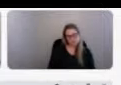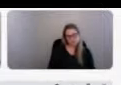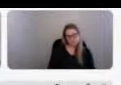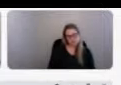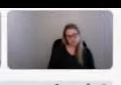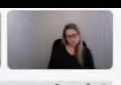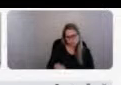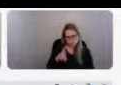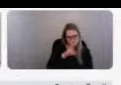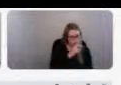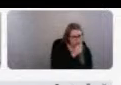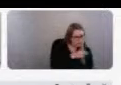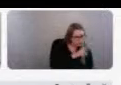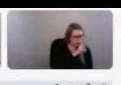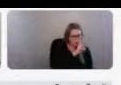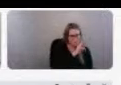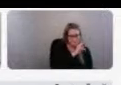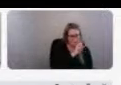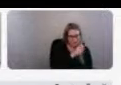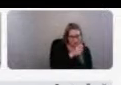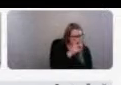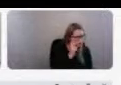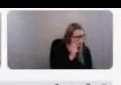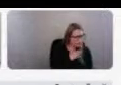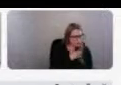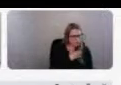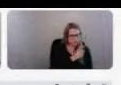miss romero can you hear us